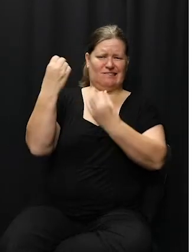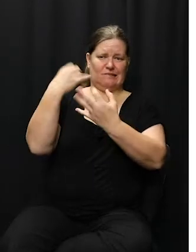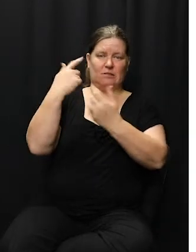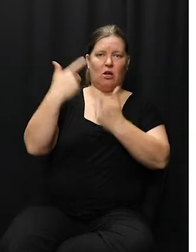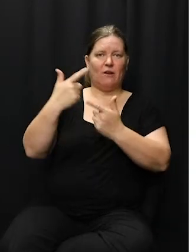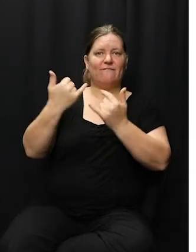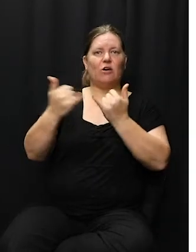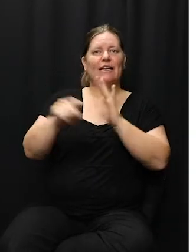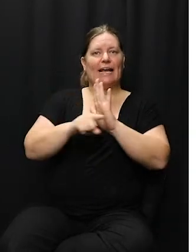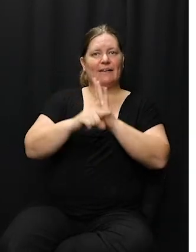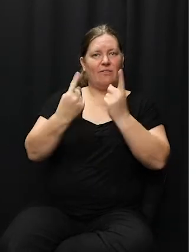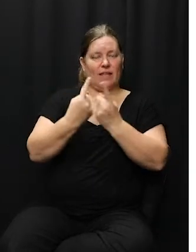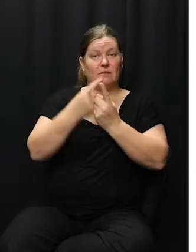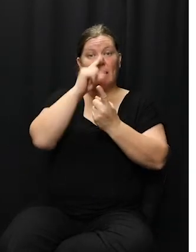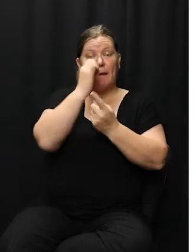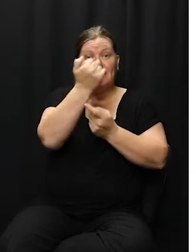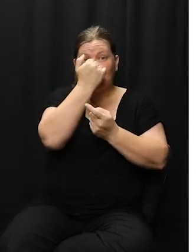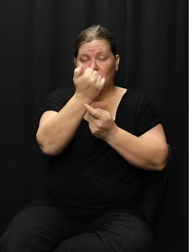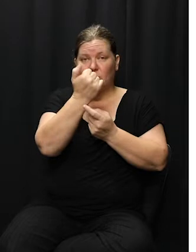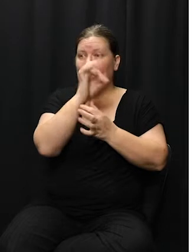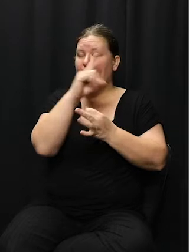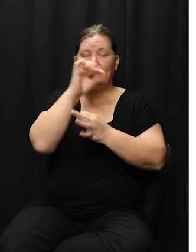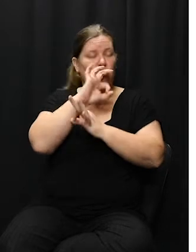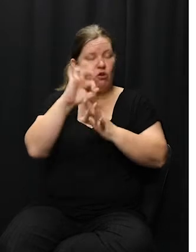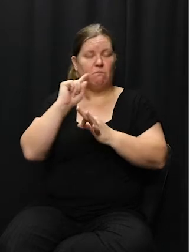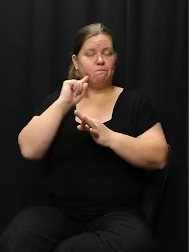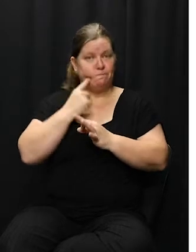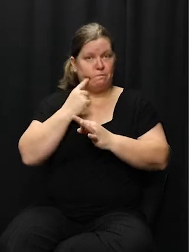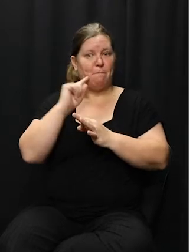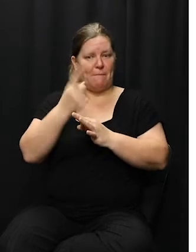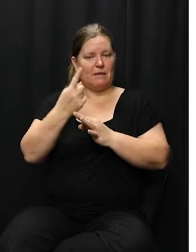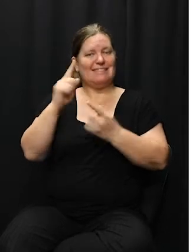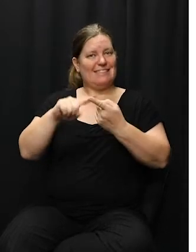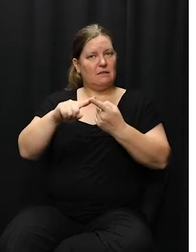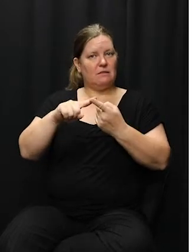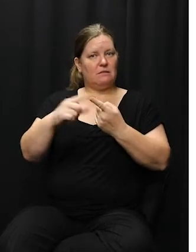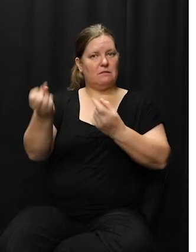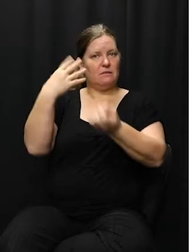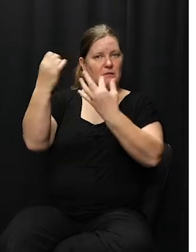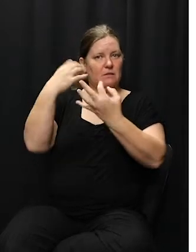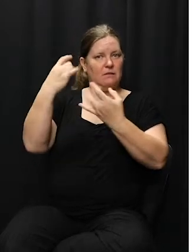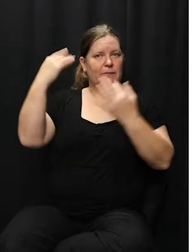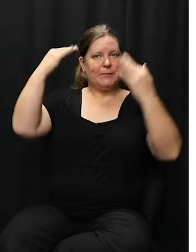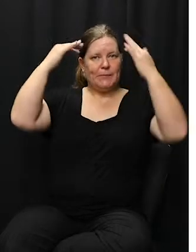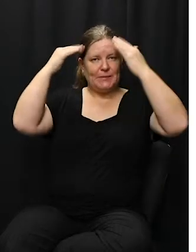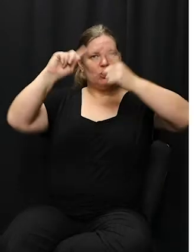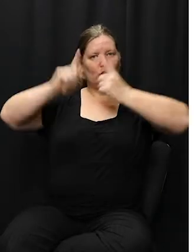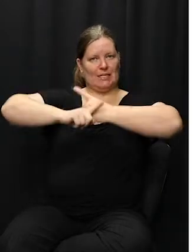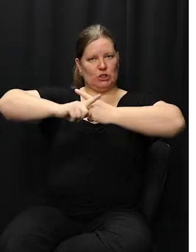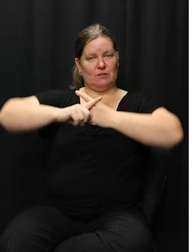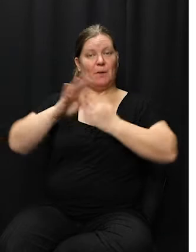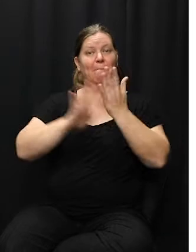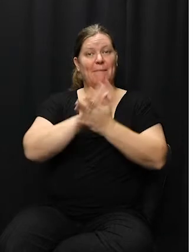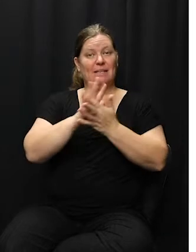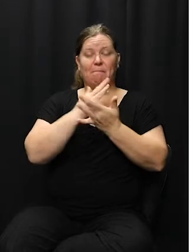a lot of things like that, a lot of negative messages that can be quite subtle, not intentional, but a lot of these